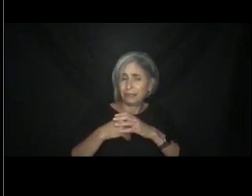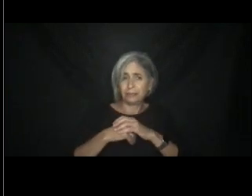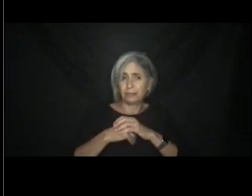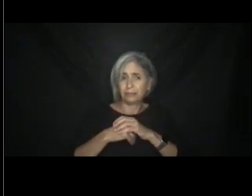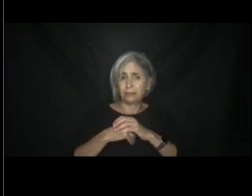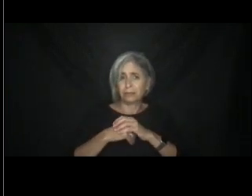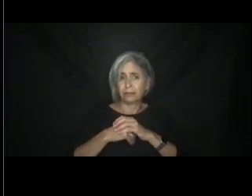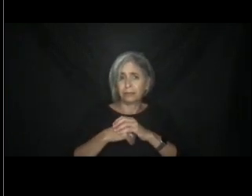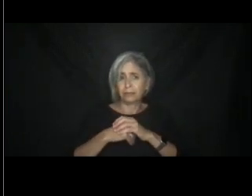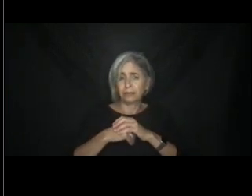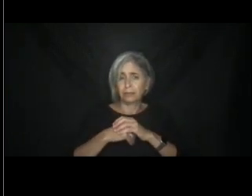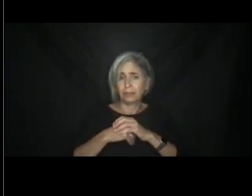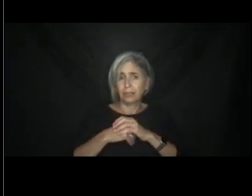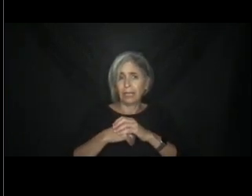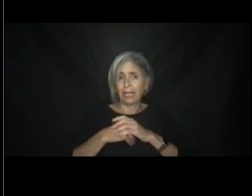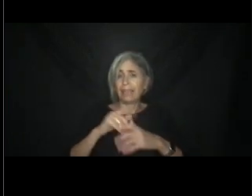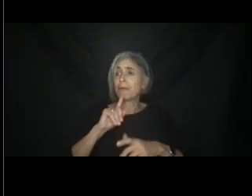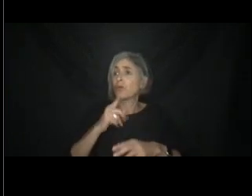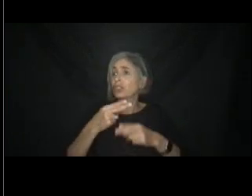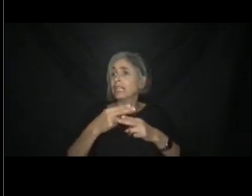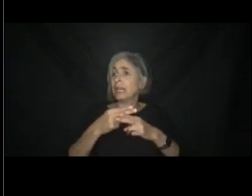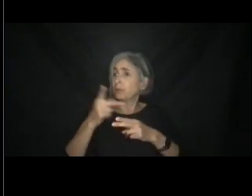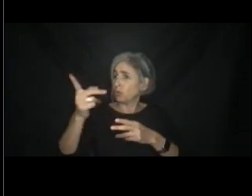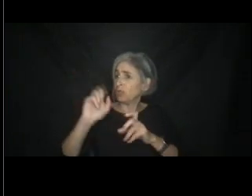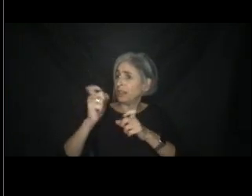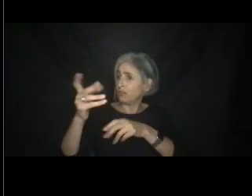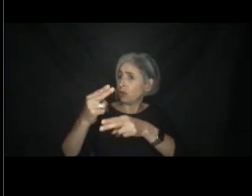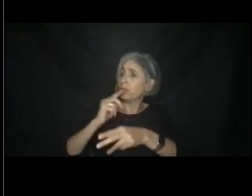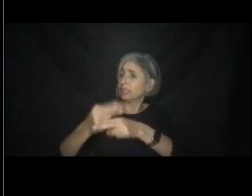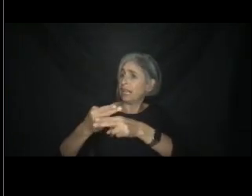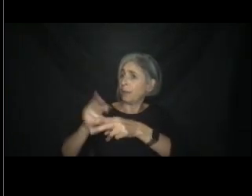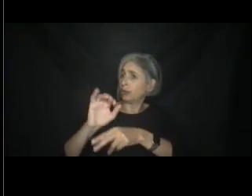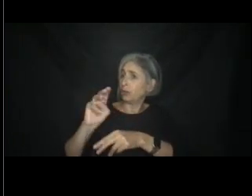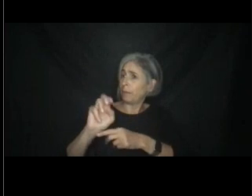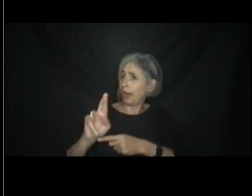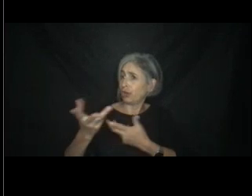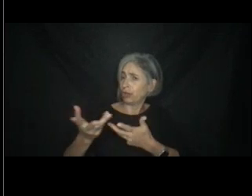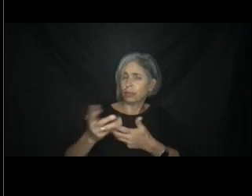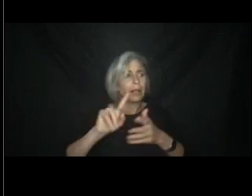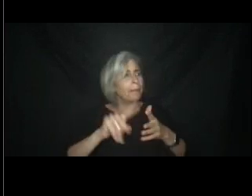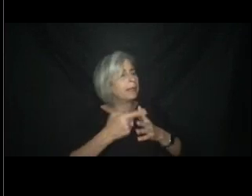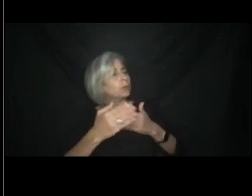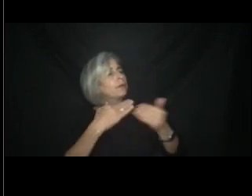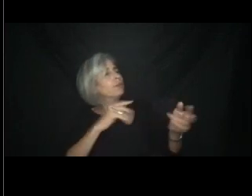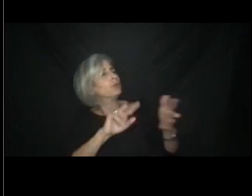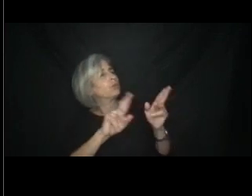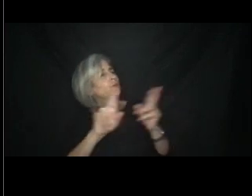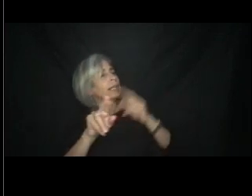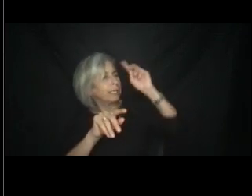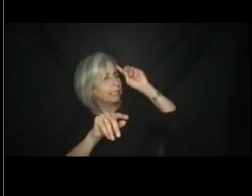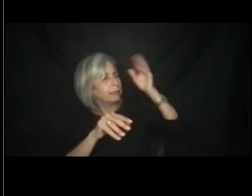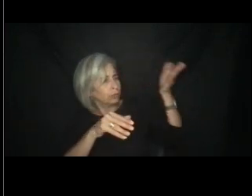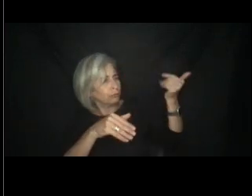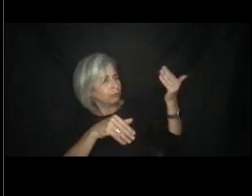At least I gave my real name, Mayor. Why don't you give yours? Next speaker, please approach the podium and begin when you're ready, sir.